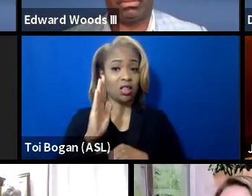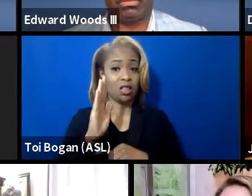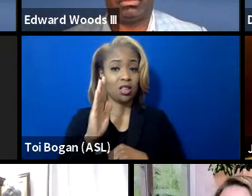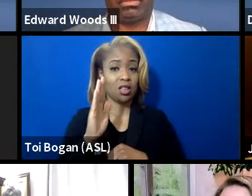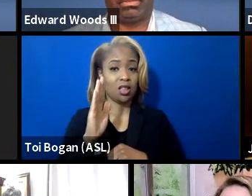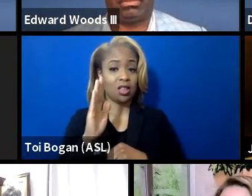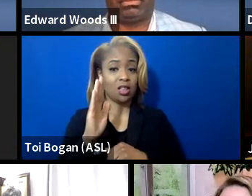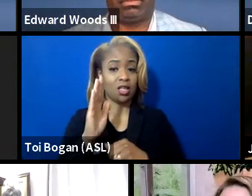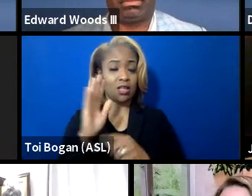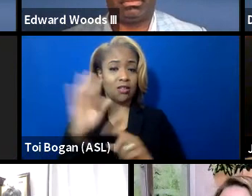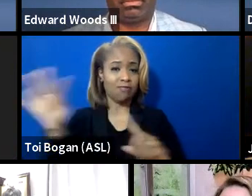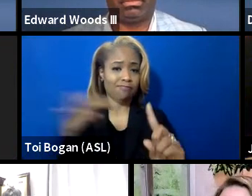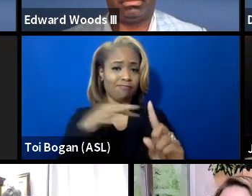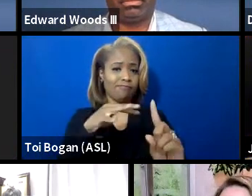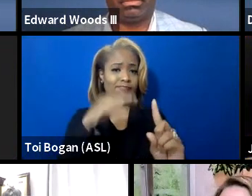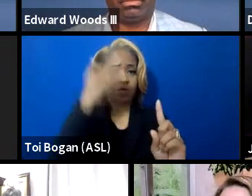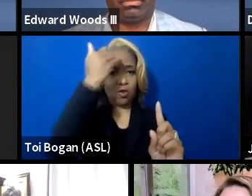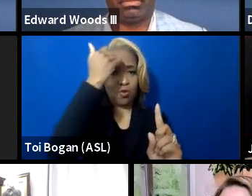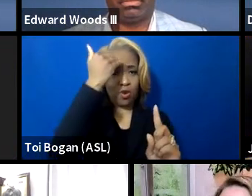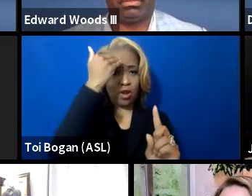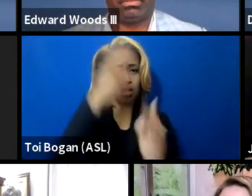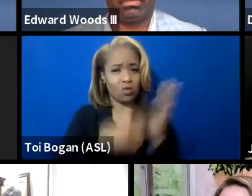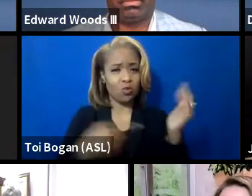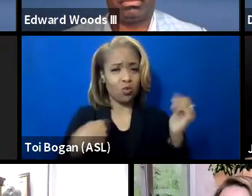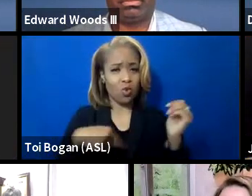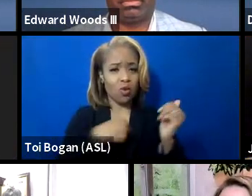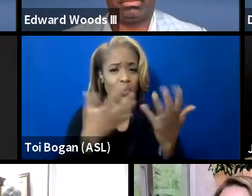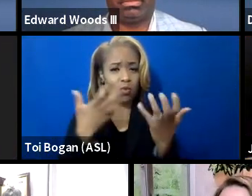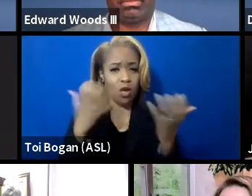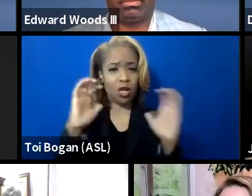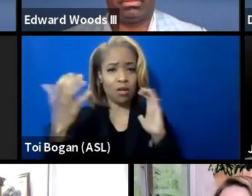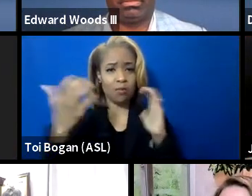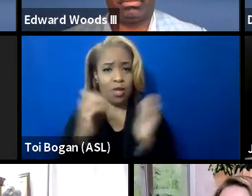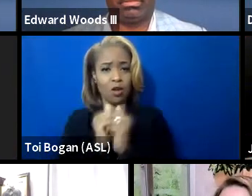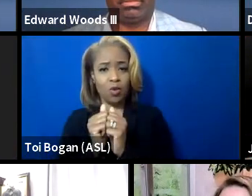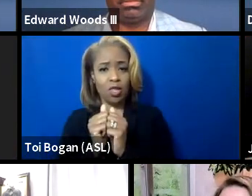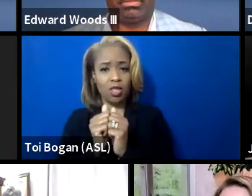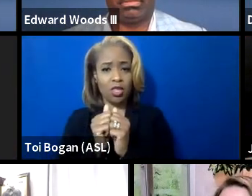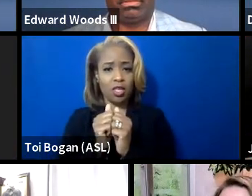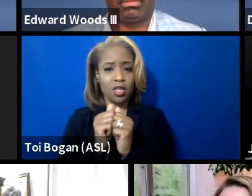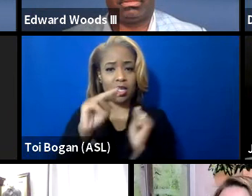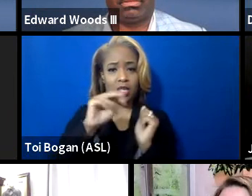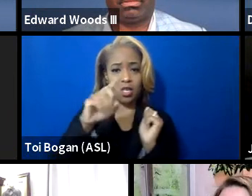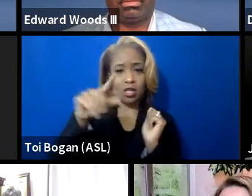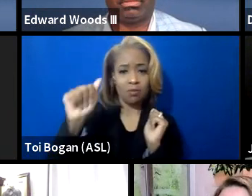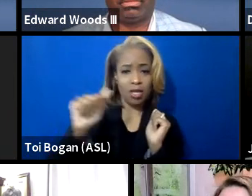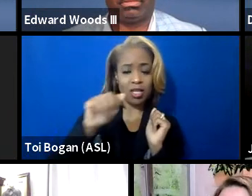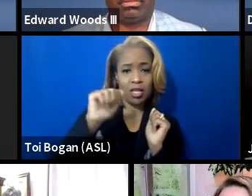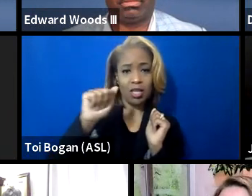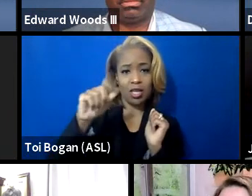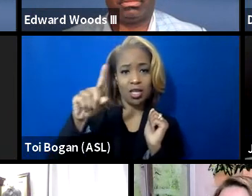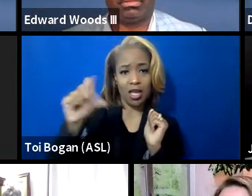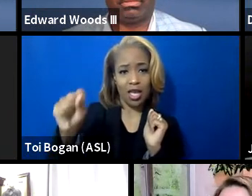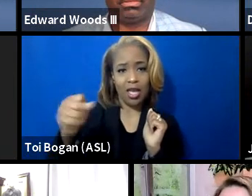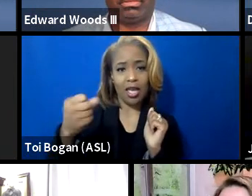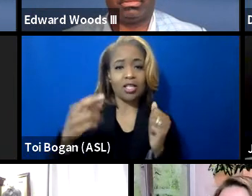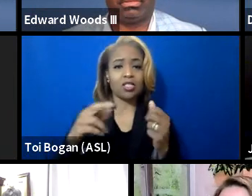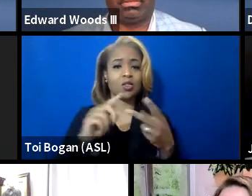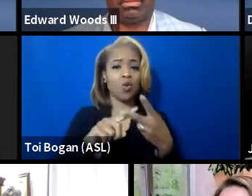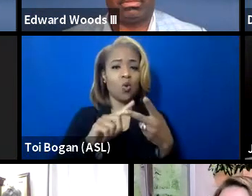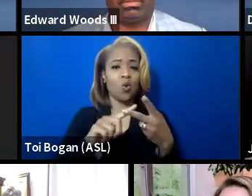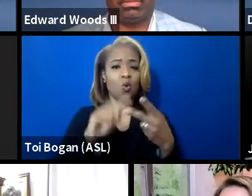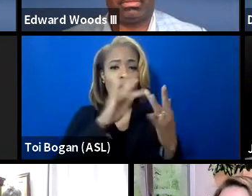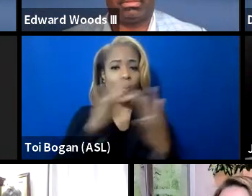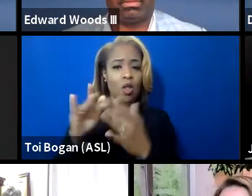the awareness that we want compared to, say, his media ads or, you know, the